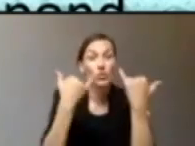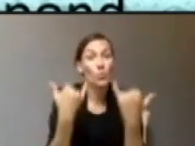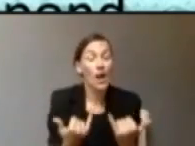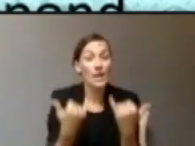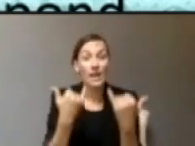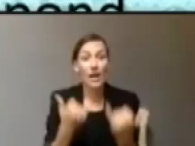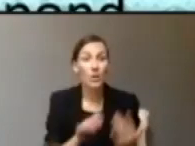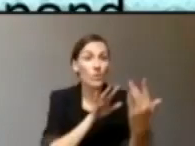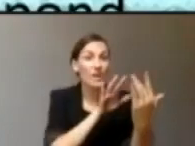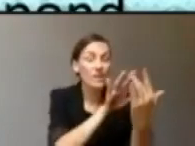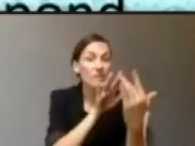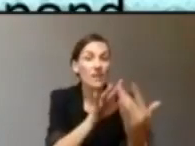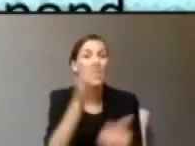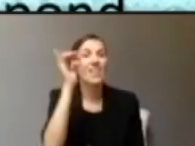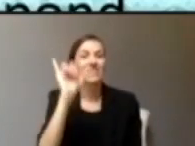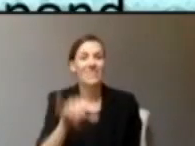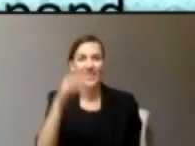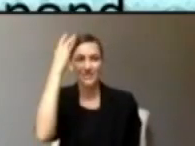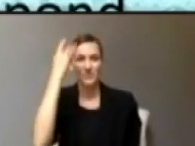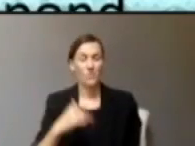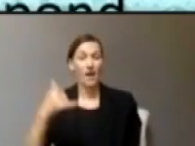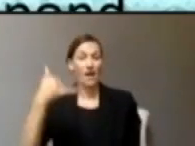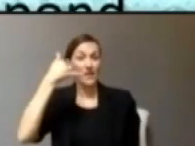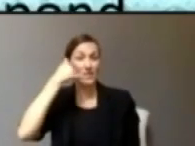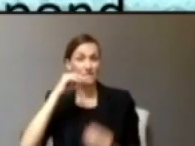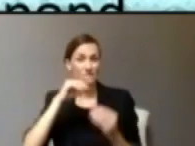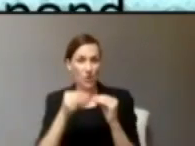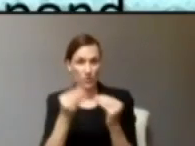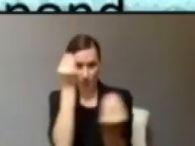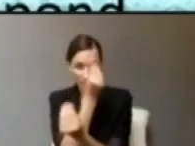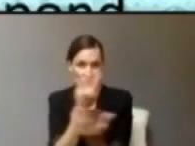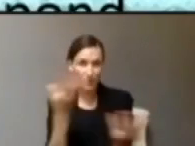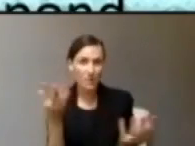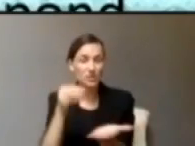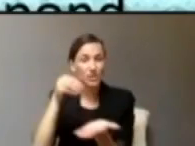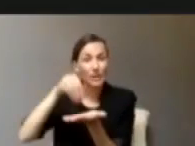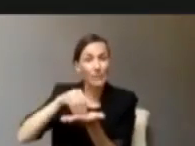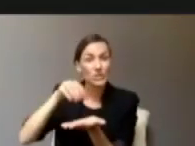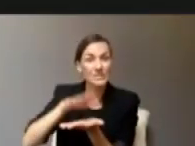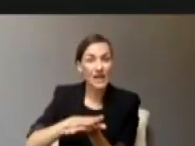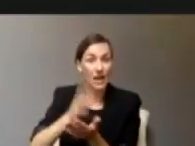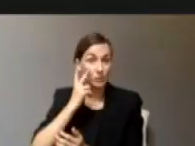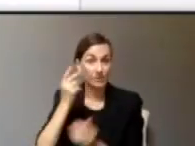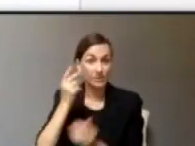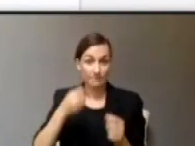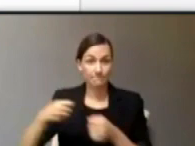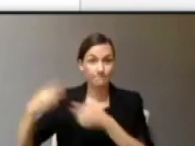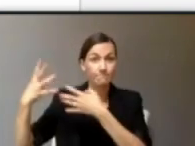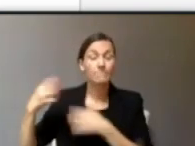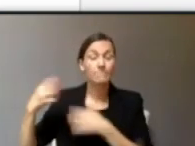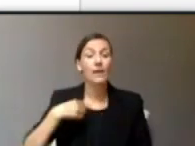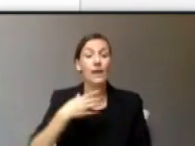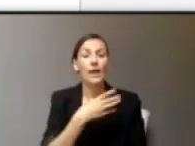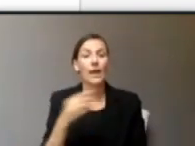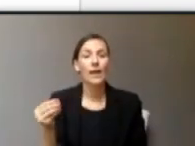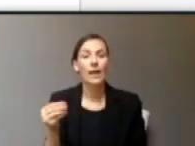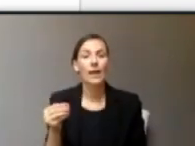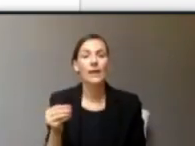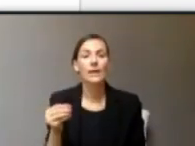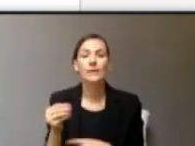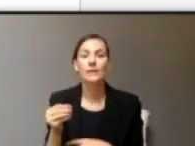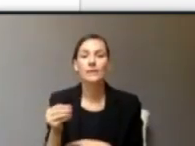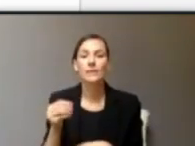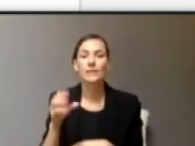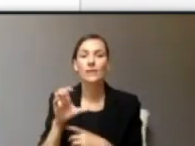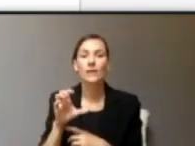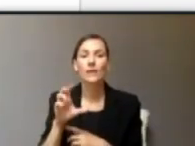particularly why I put the phone number and the contact information there. And Cures, which is listed as